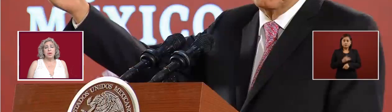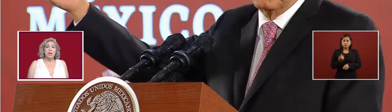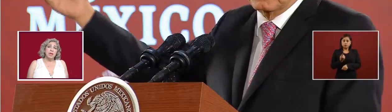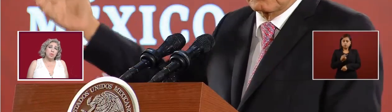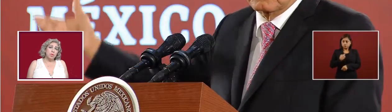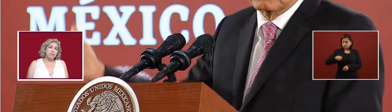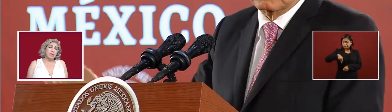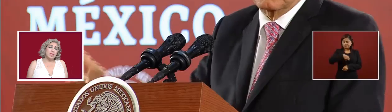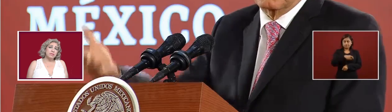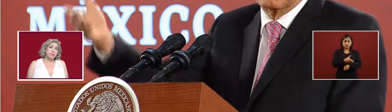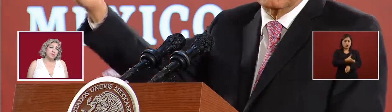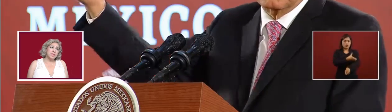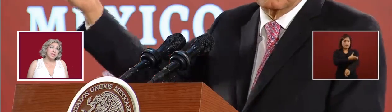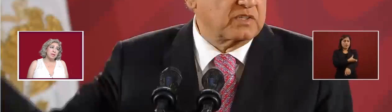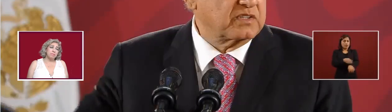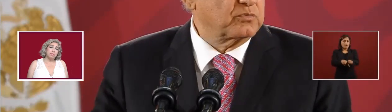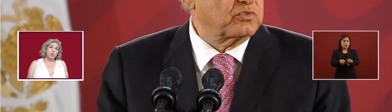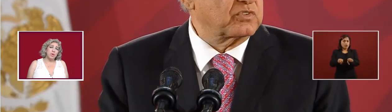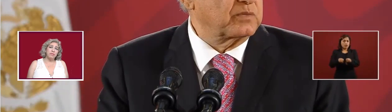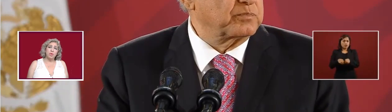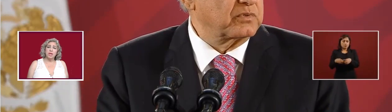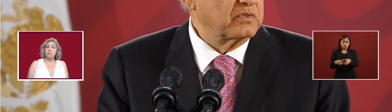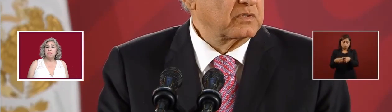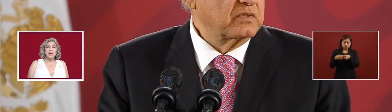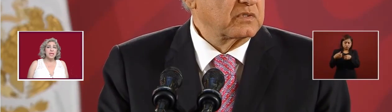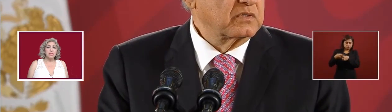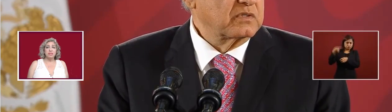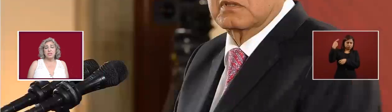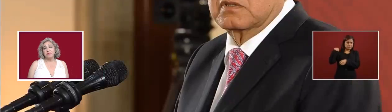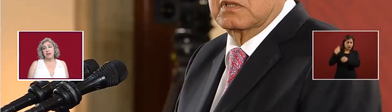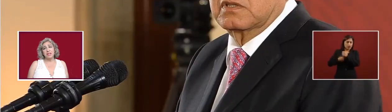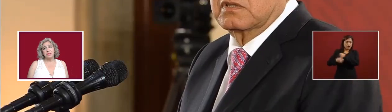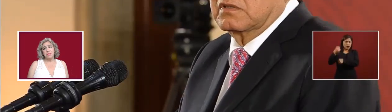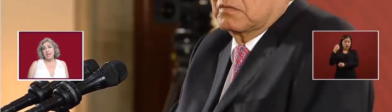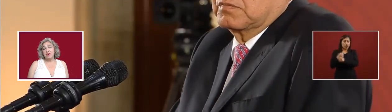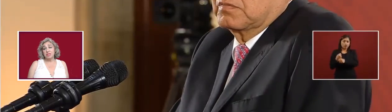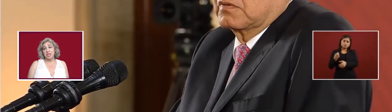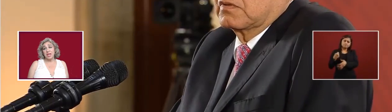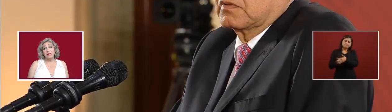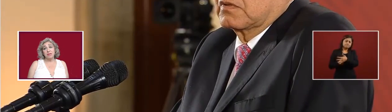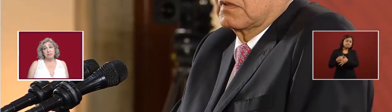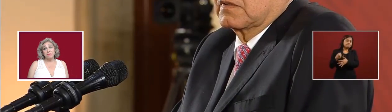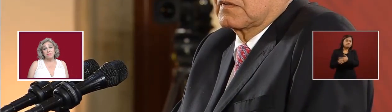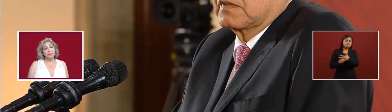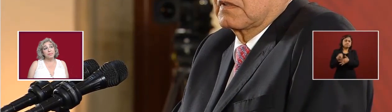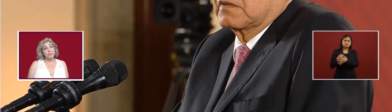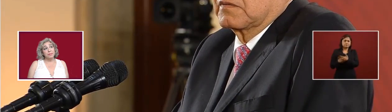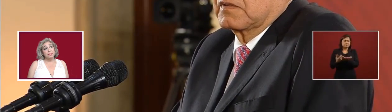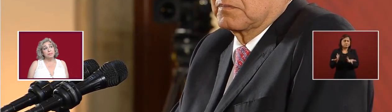friends from the same, we've worked many years and fought many years together.